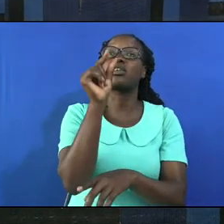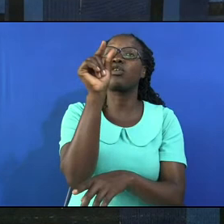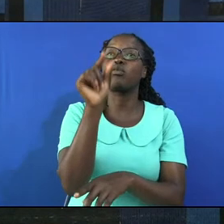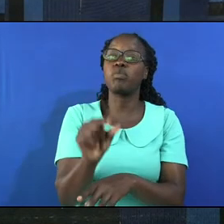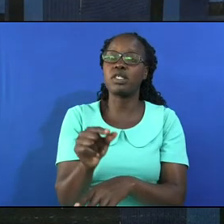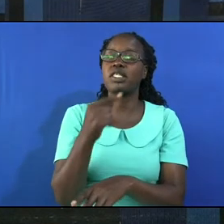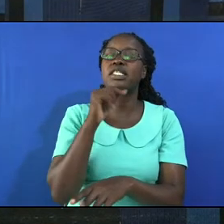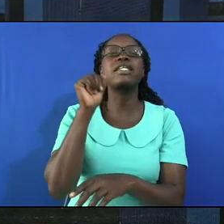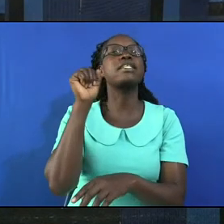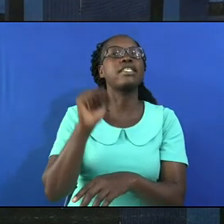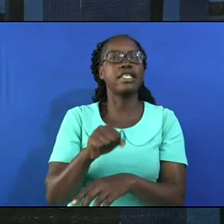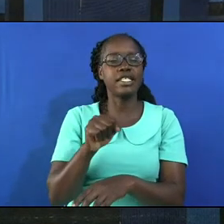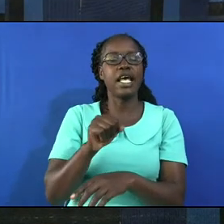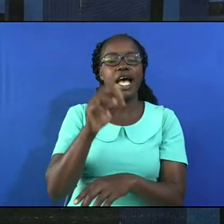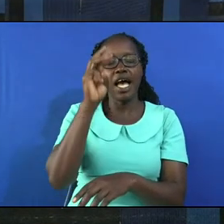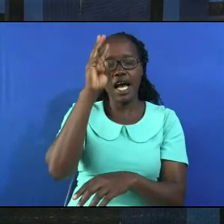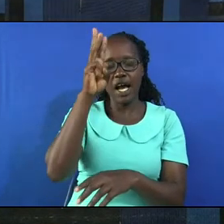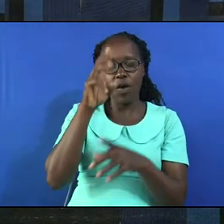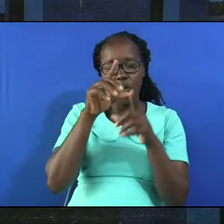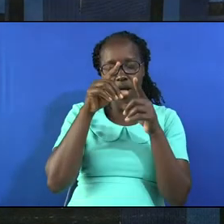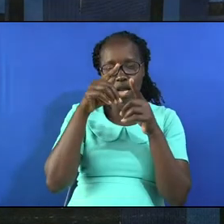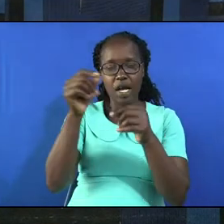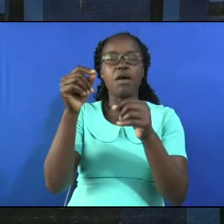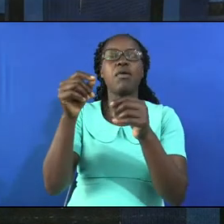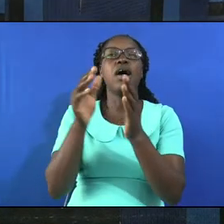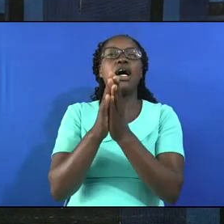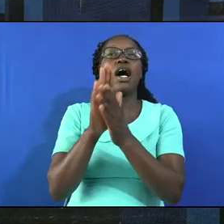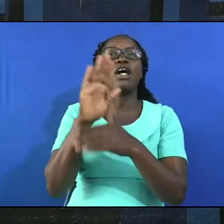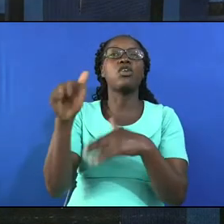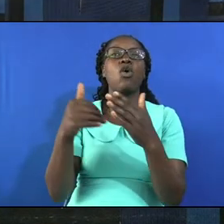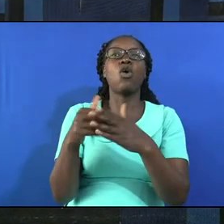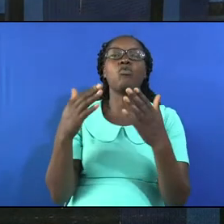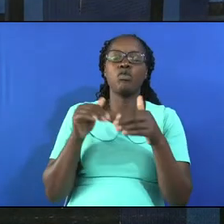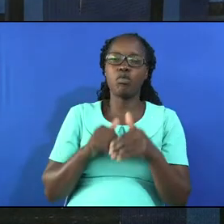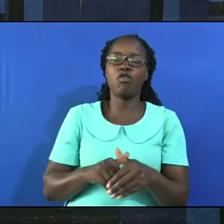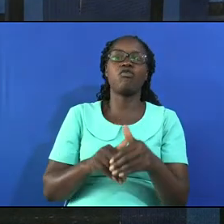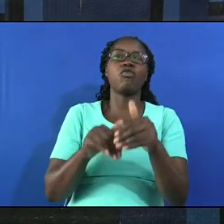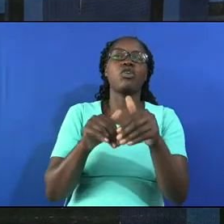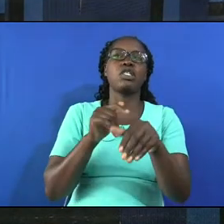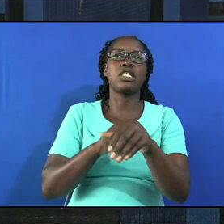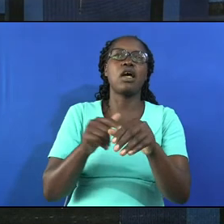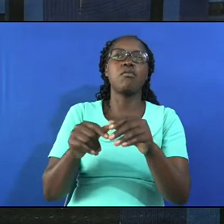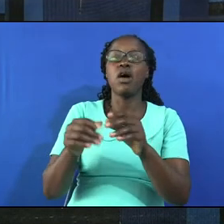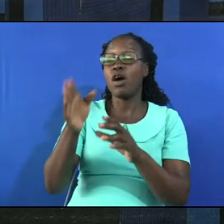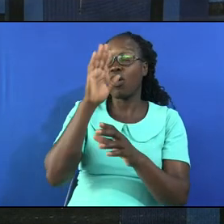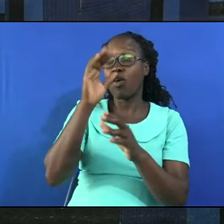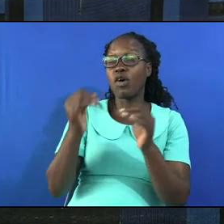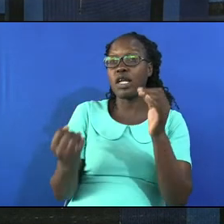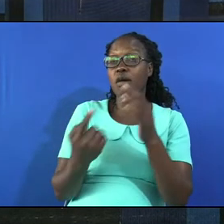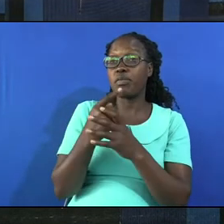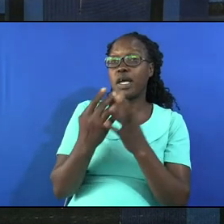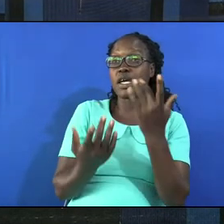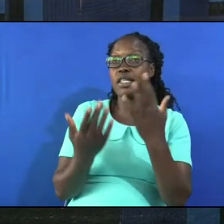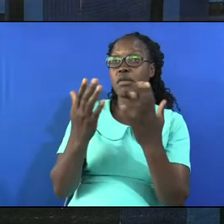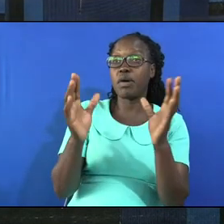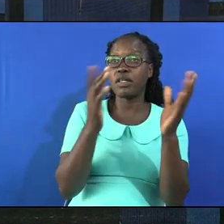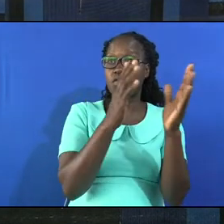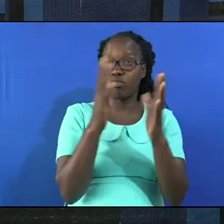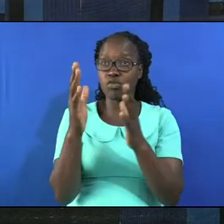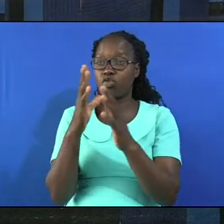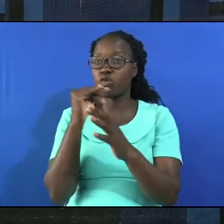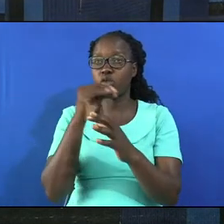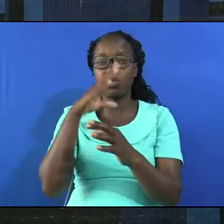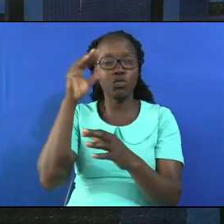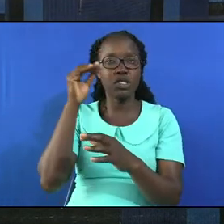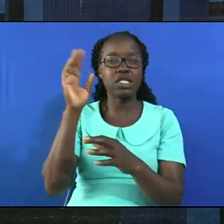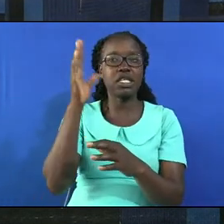He said, yes, I will come. And everybody else came. When God appeared in a burning bush to speak to Moses,